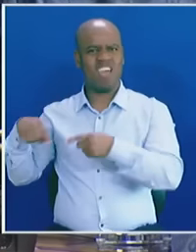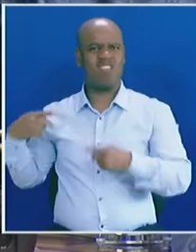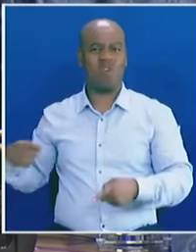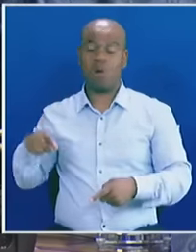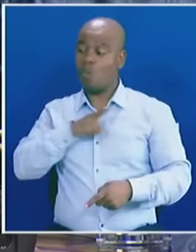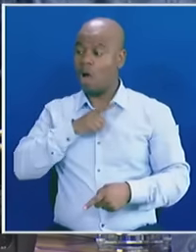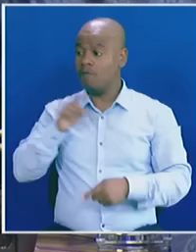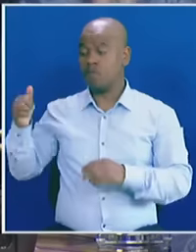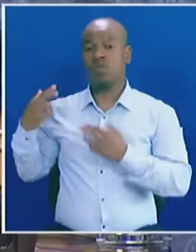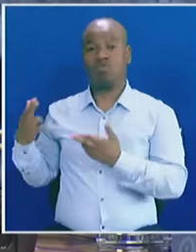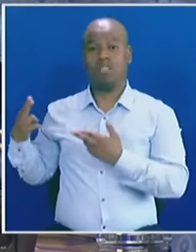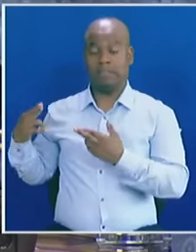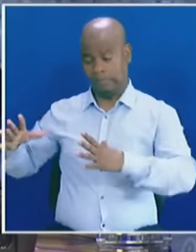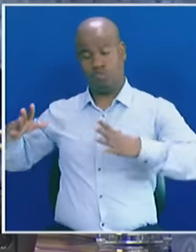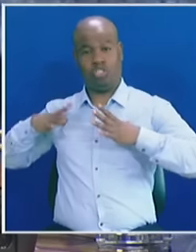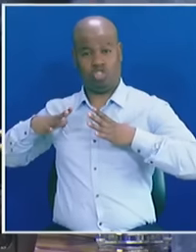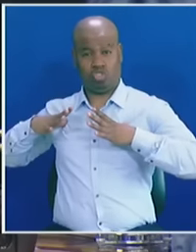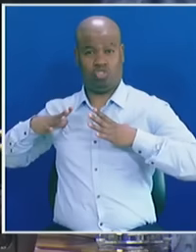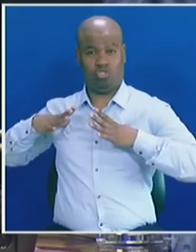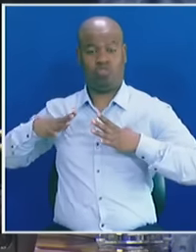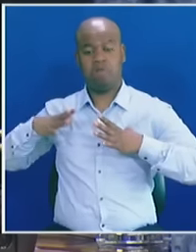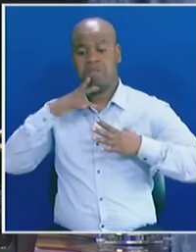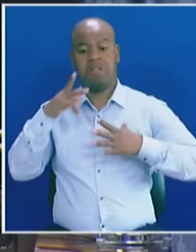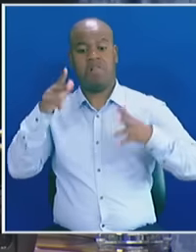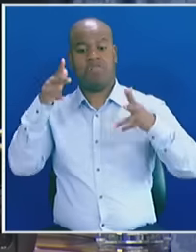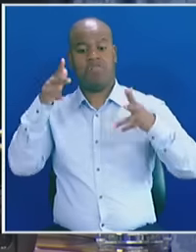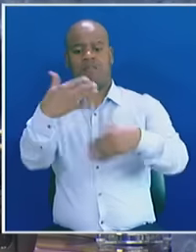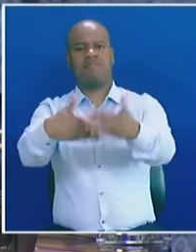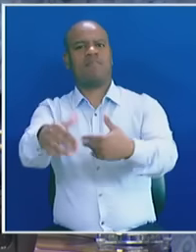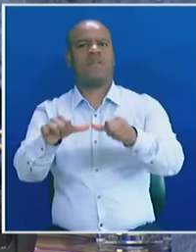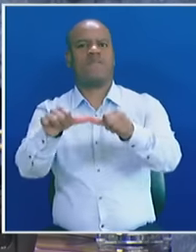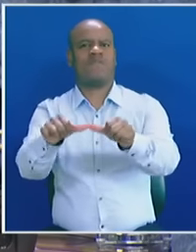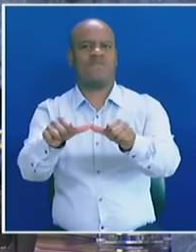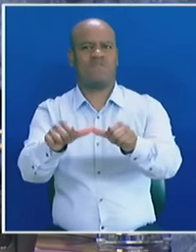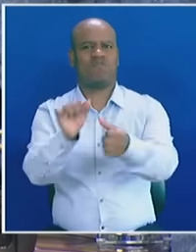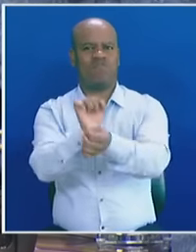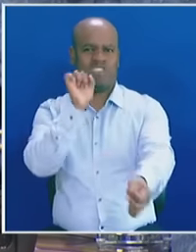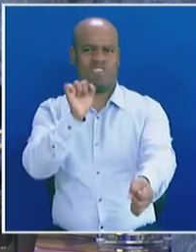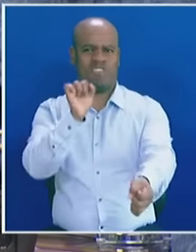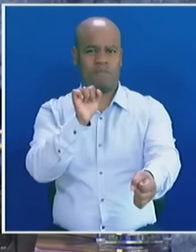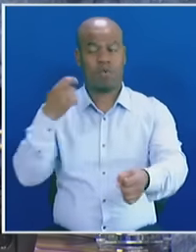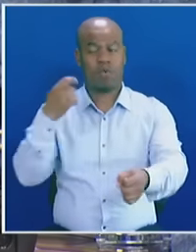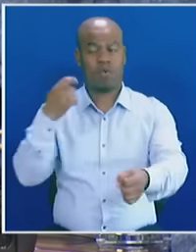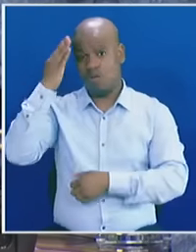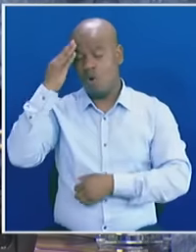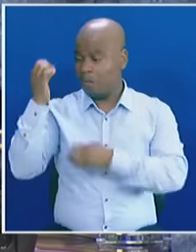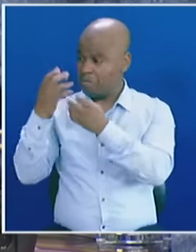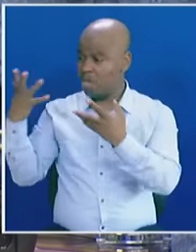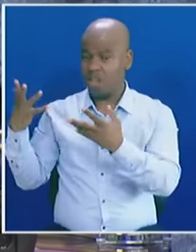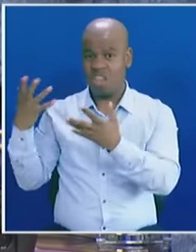well-rich resources. We all well know of the economic hitmen who go